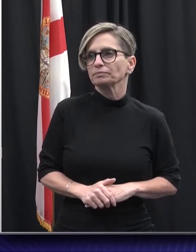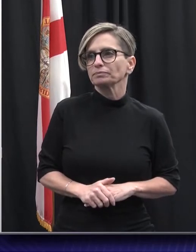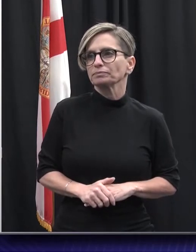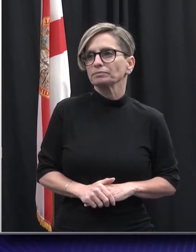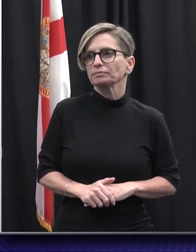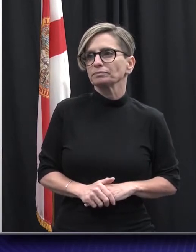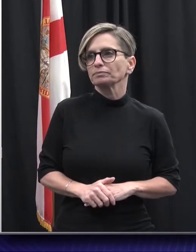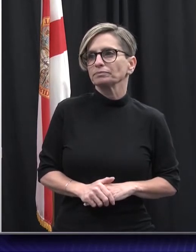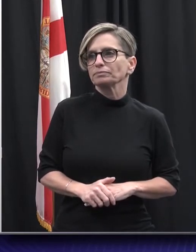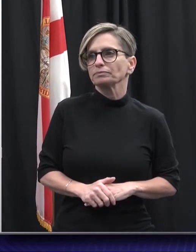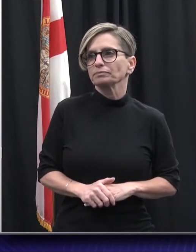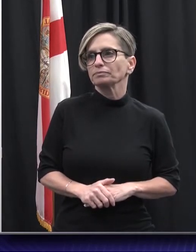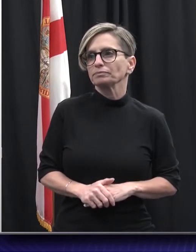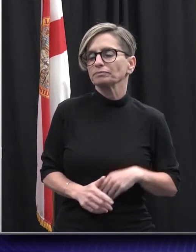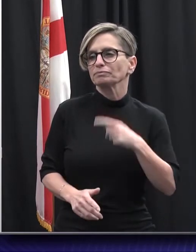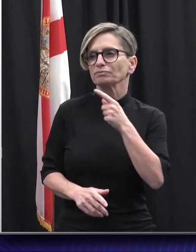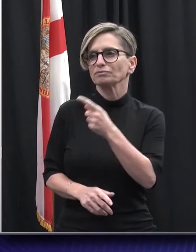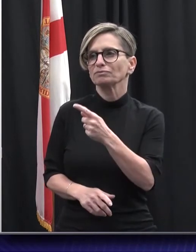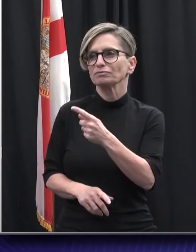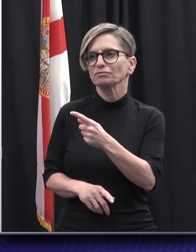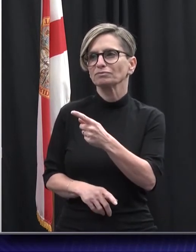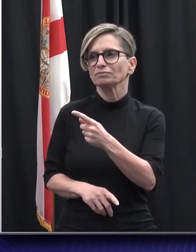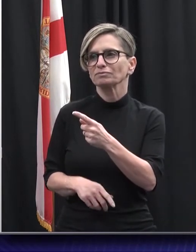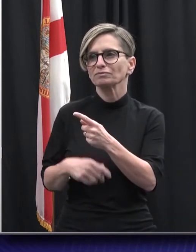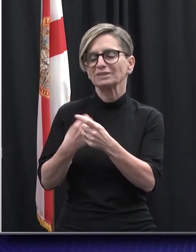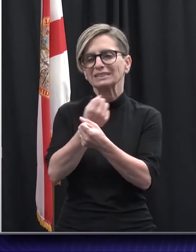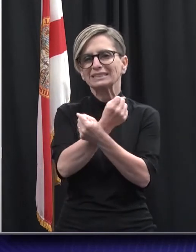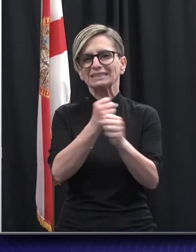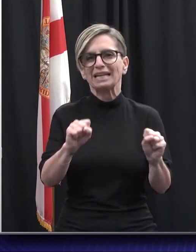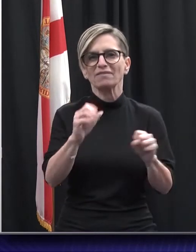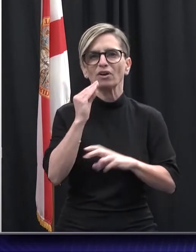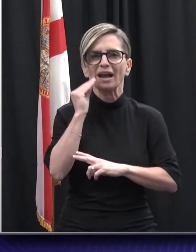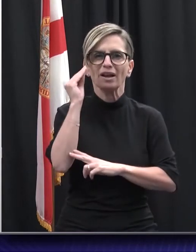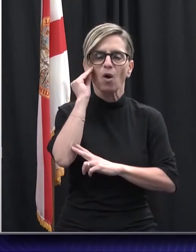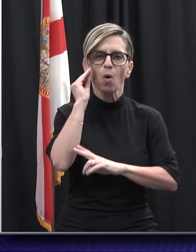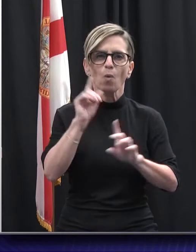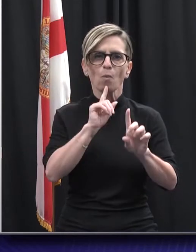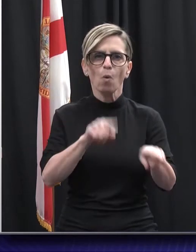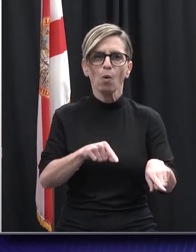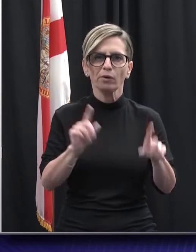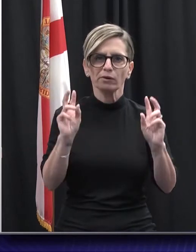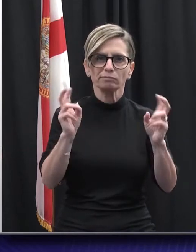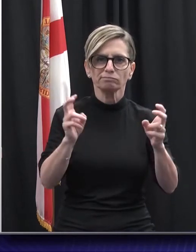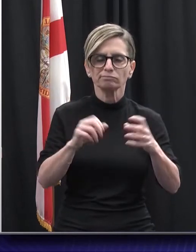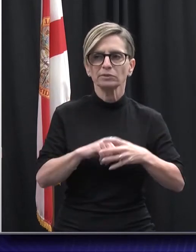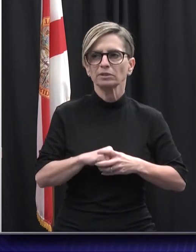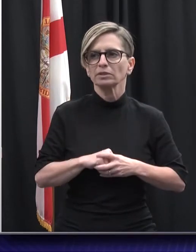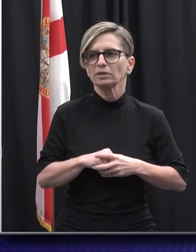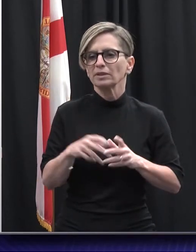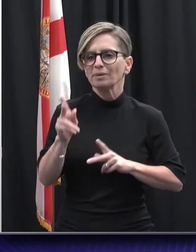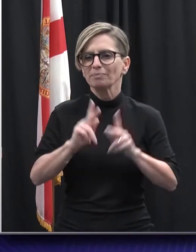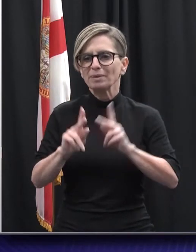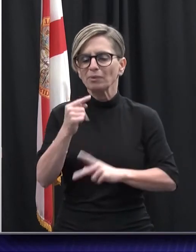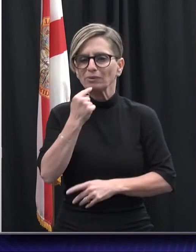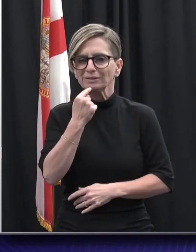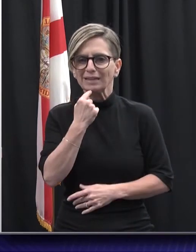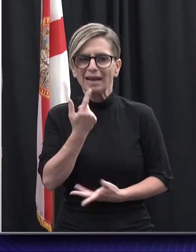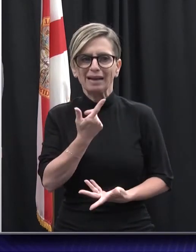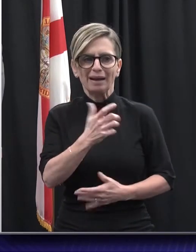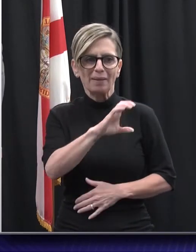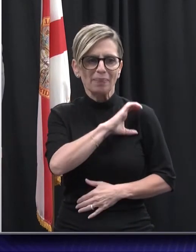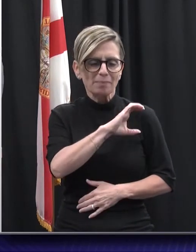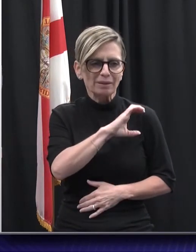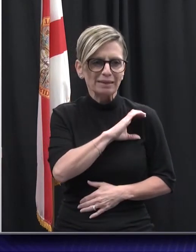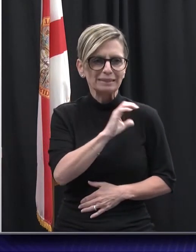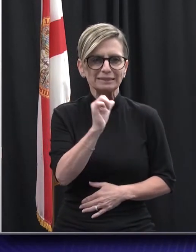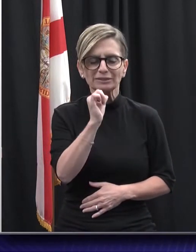Regarding this safer at home order, we hear from some people who are sort of critical of those, just saying, there's no law enforcement capacity to it. There's nothing you can do to punish someone